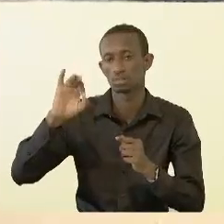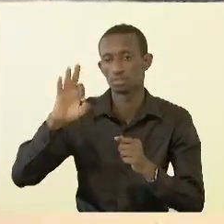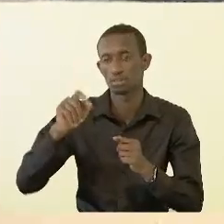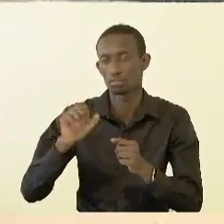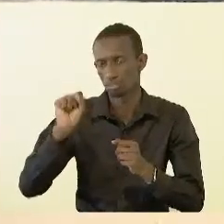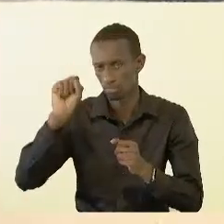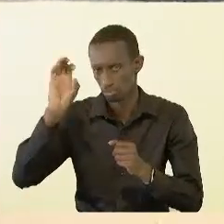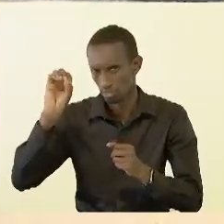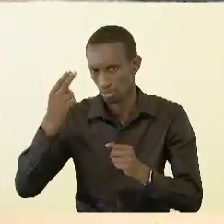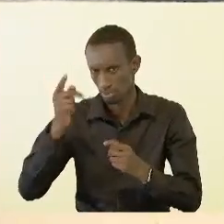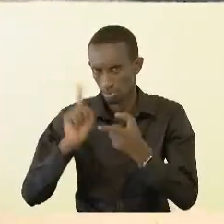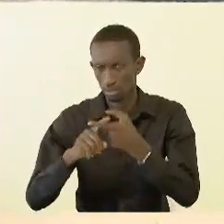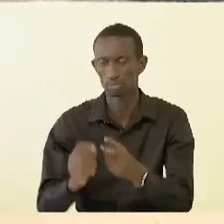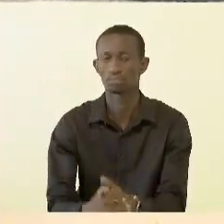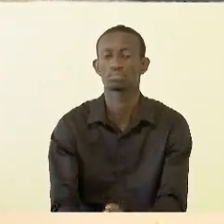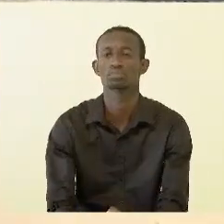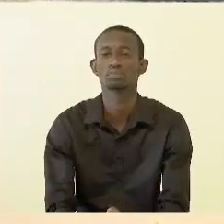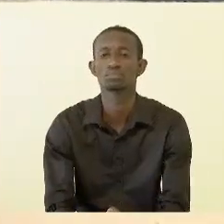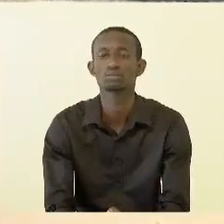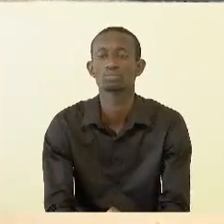prepared from the oxide,